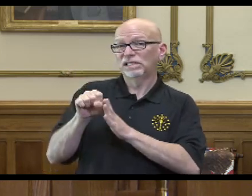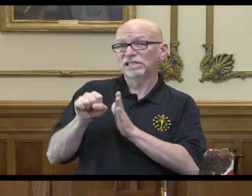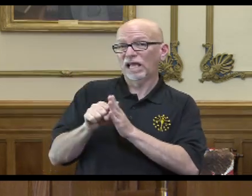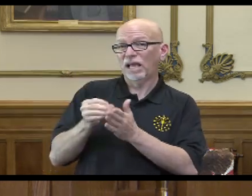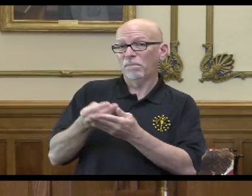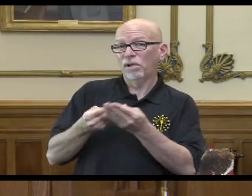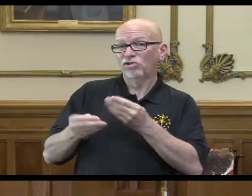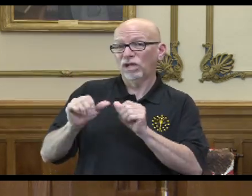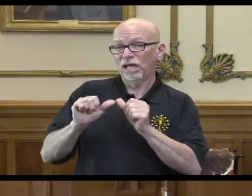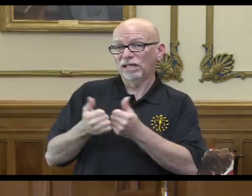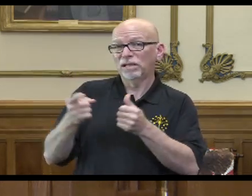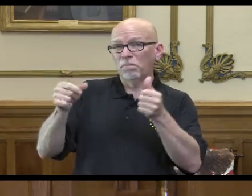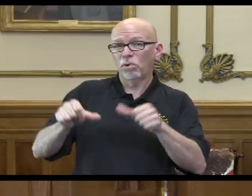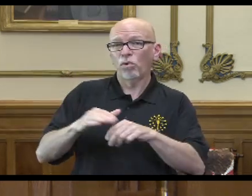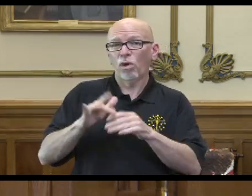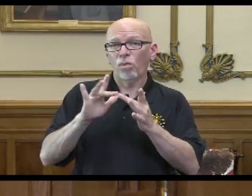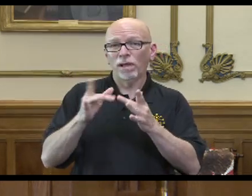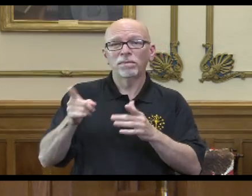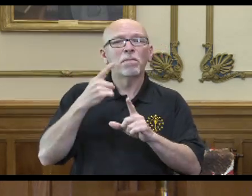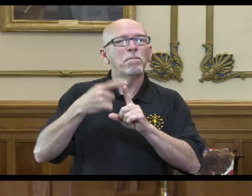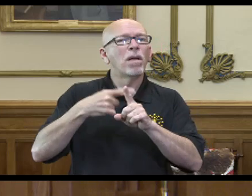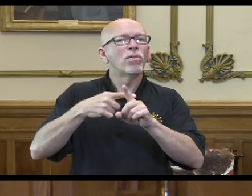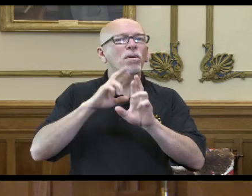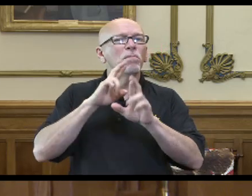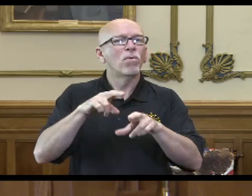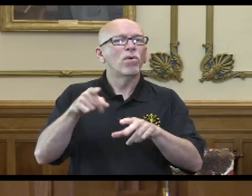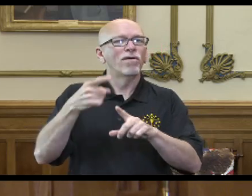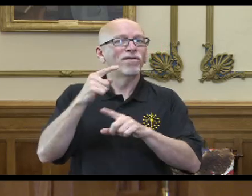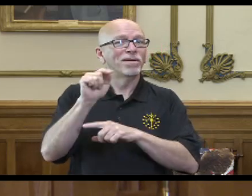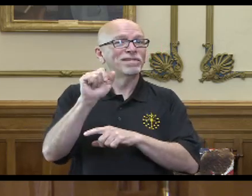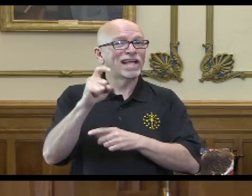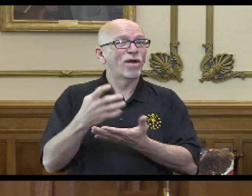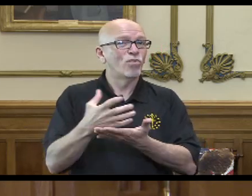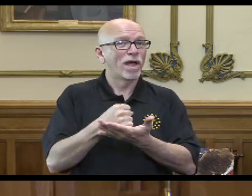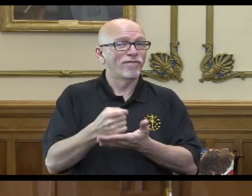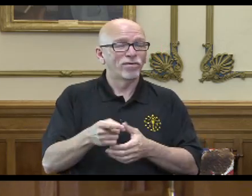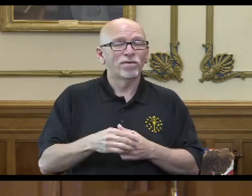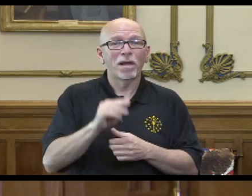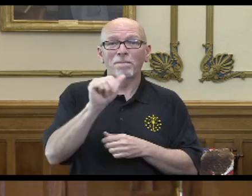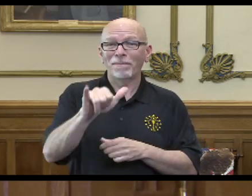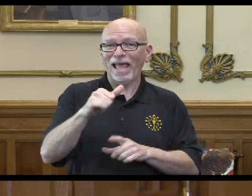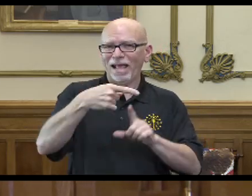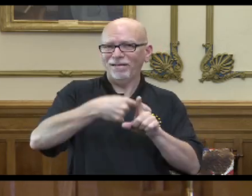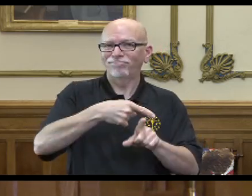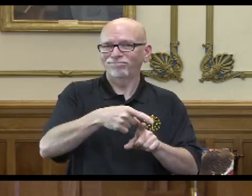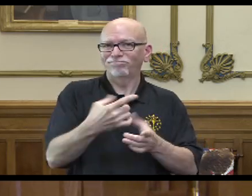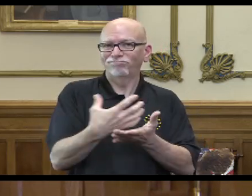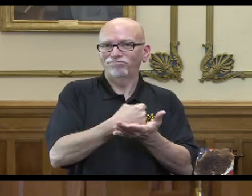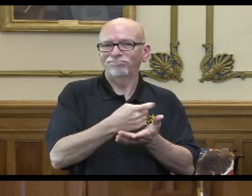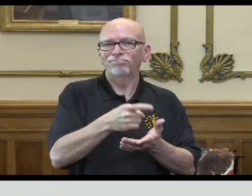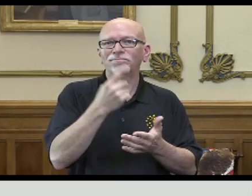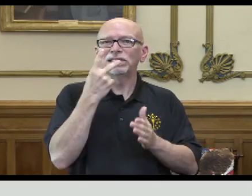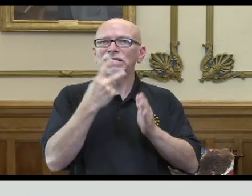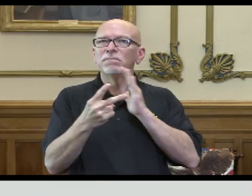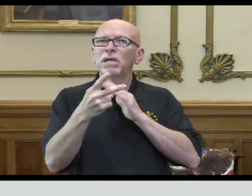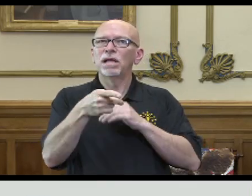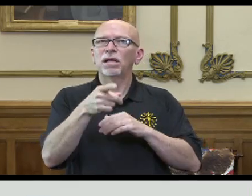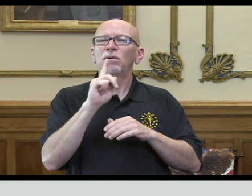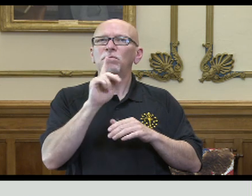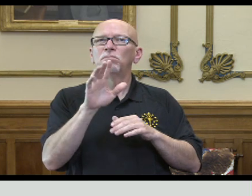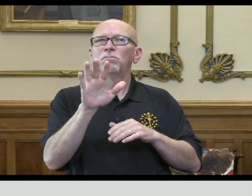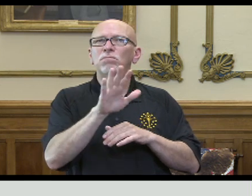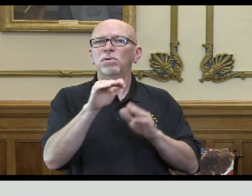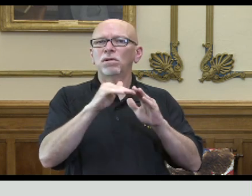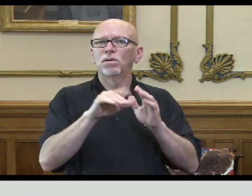Agency posted to its website the monthly report for May tax revenues. May tax collections were estimated to be just